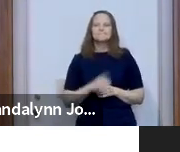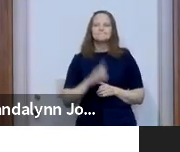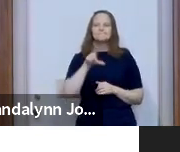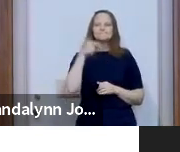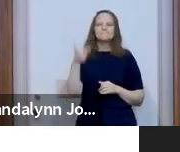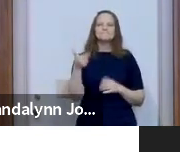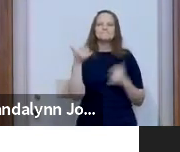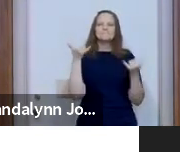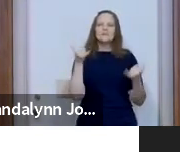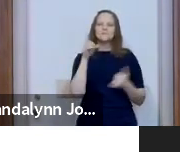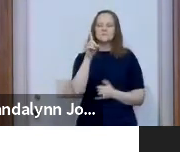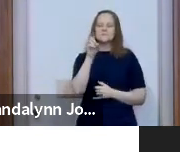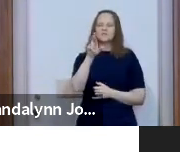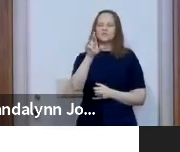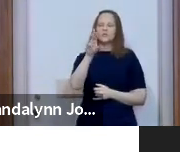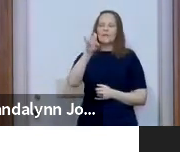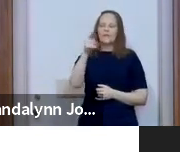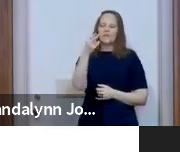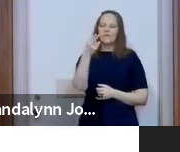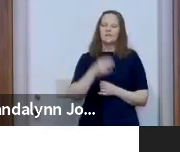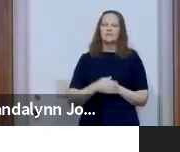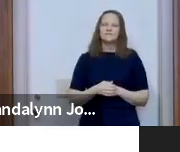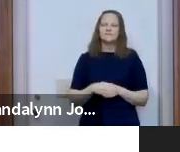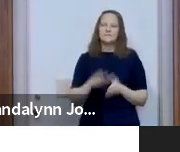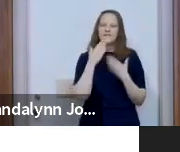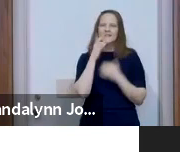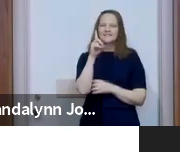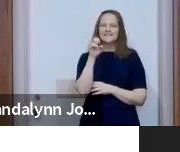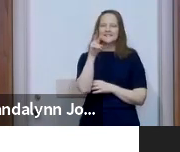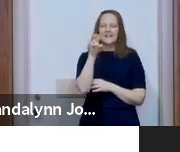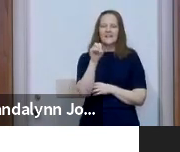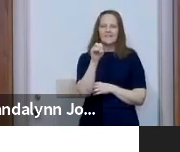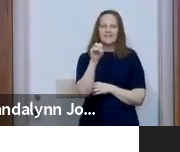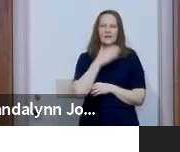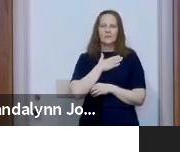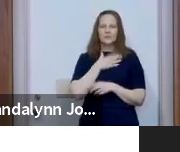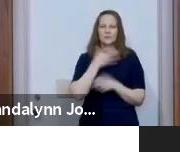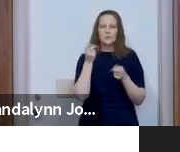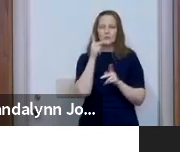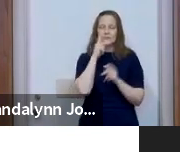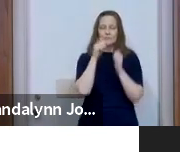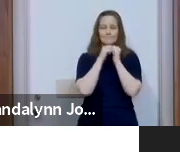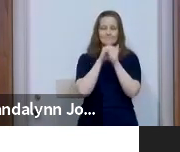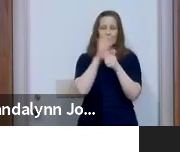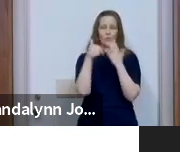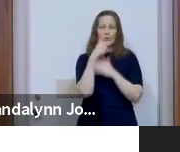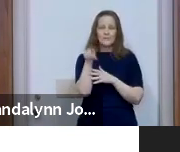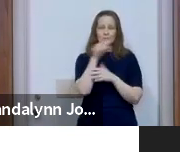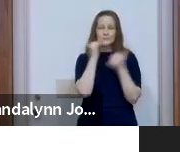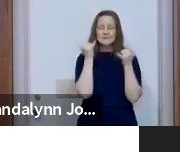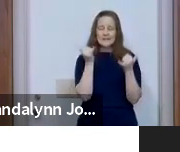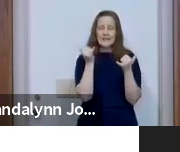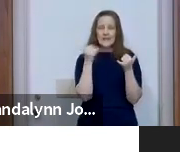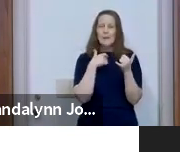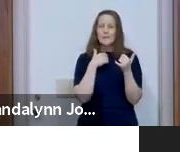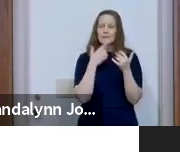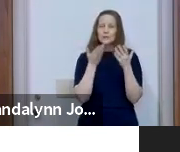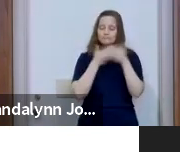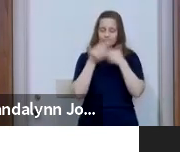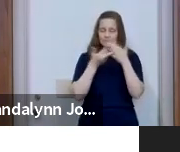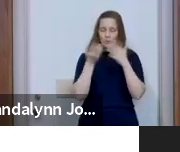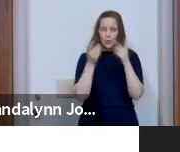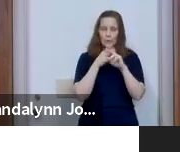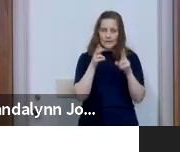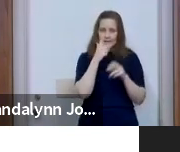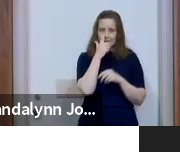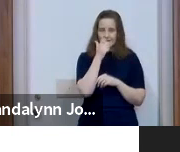Dr. Elizabeth Wythe. Thanks, Dave. Appreciate the opportunity to be with everybody today. I'm going to try to move quickly along so that